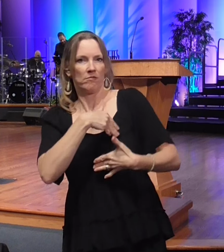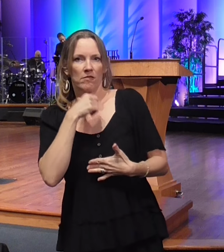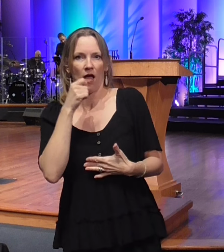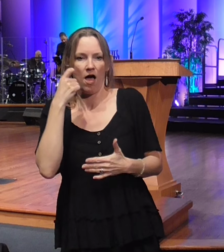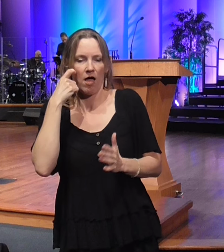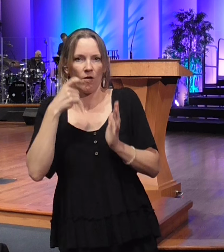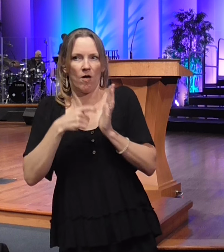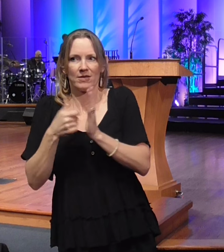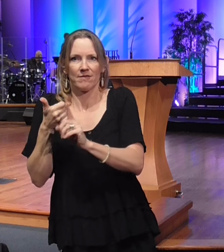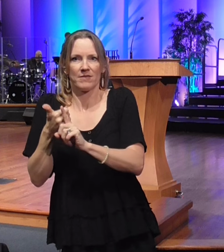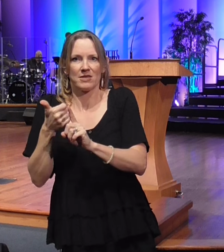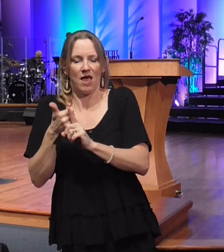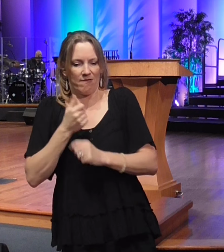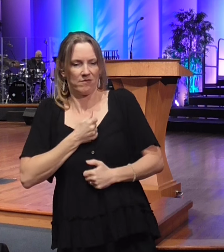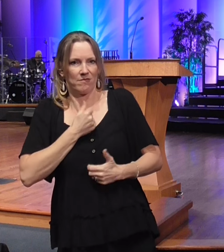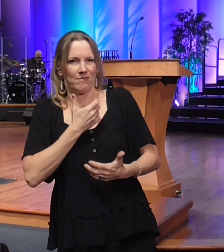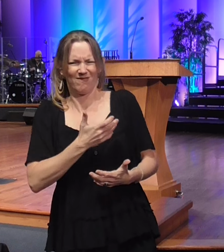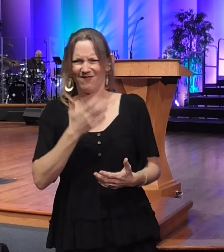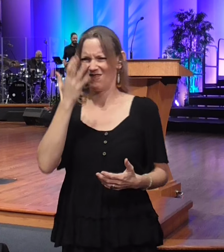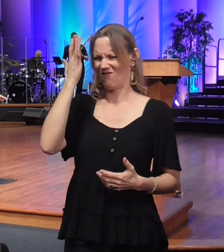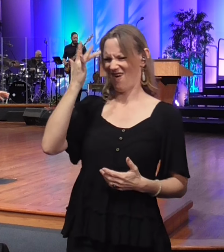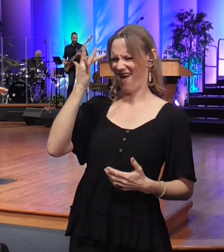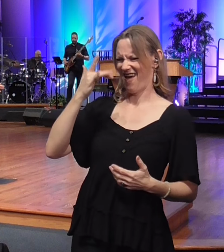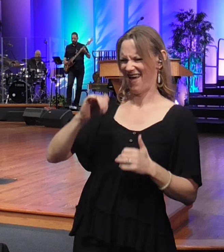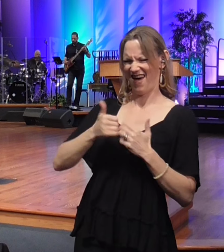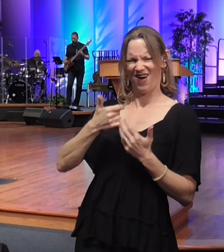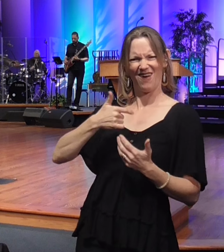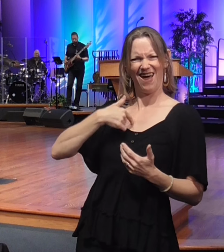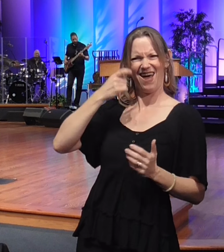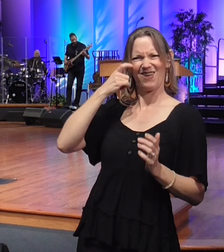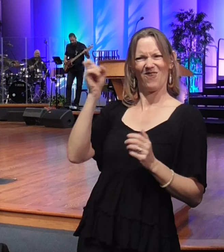it showing. Why do I?